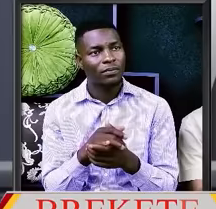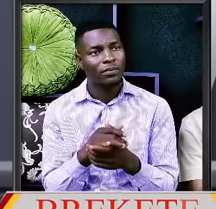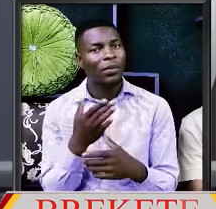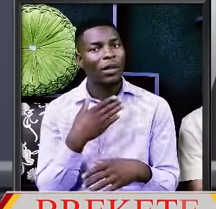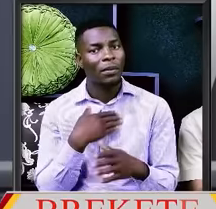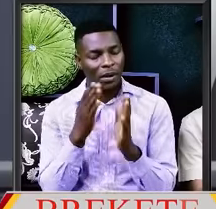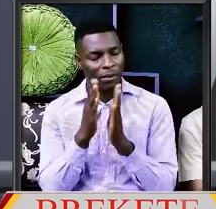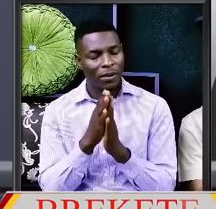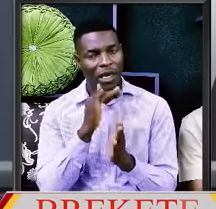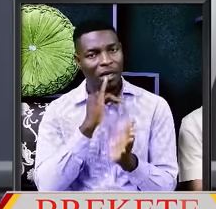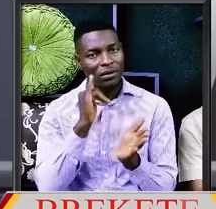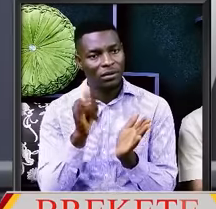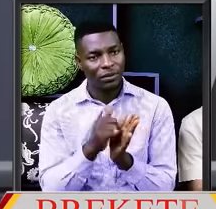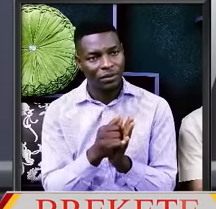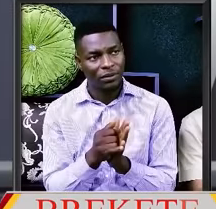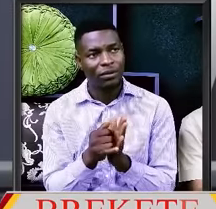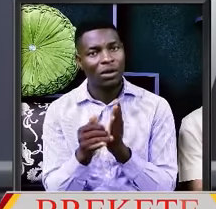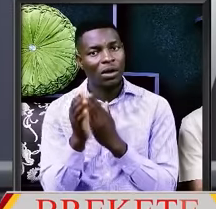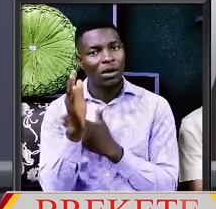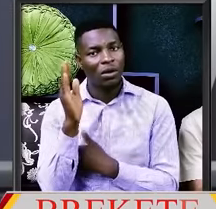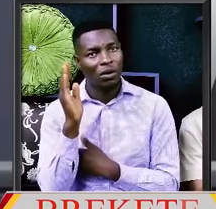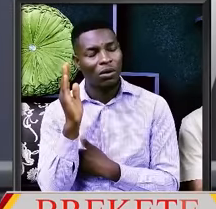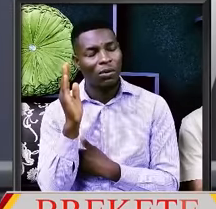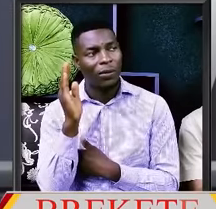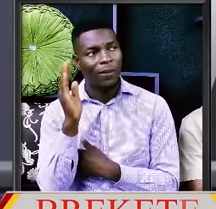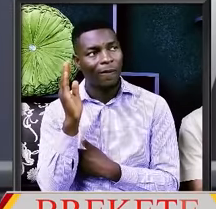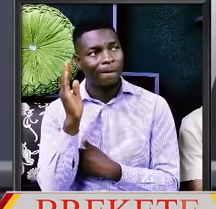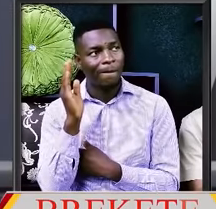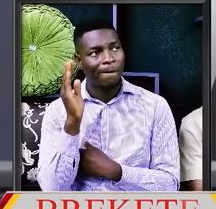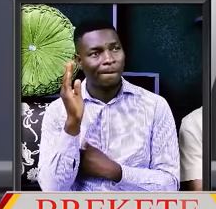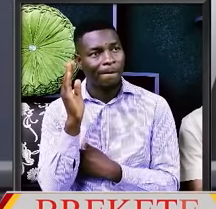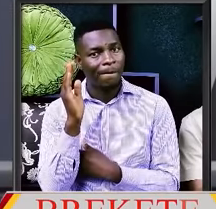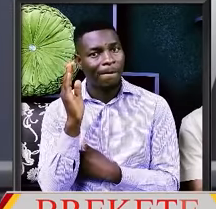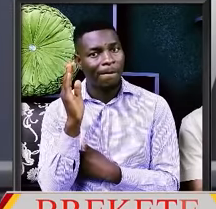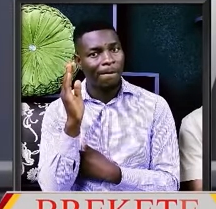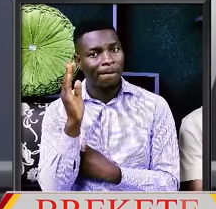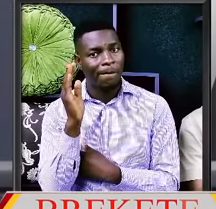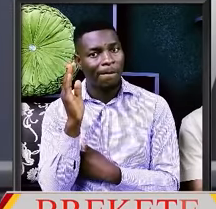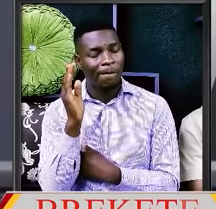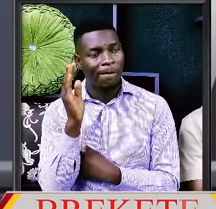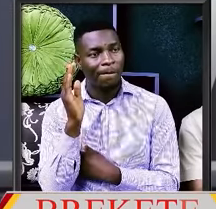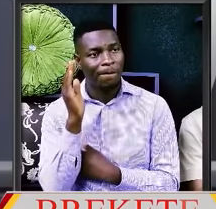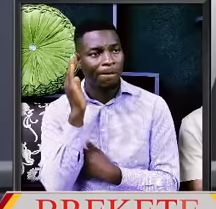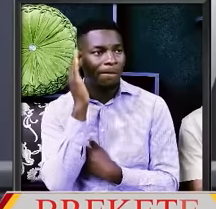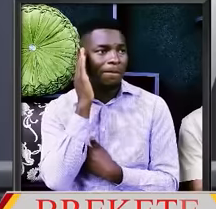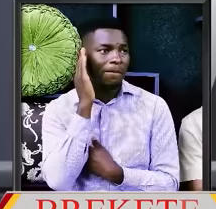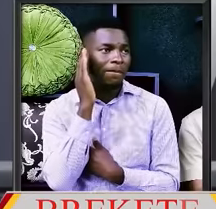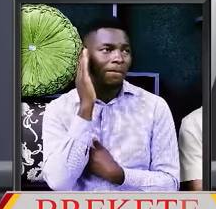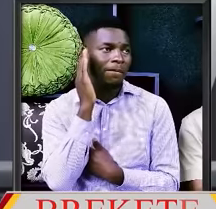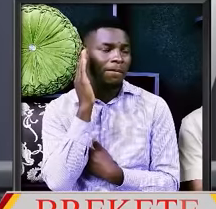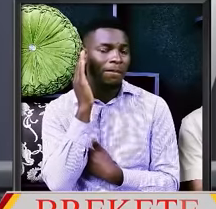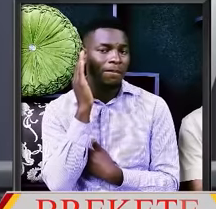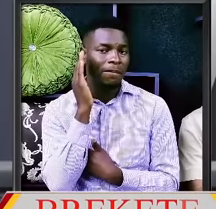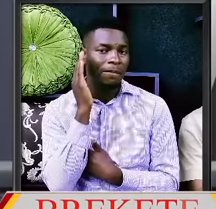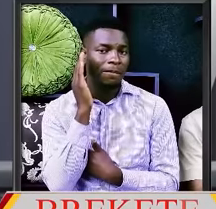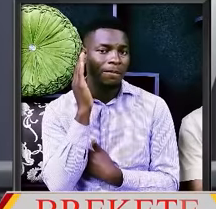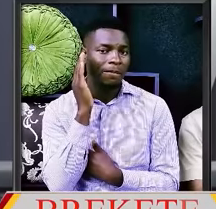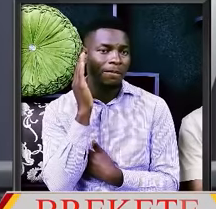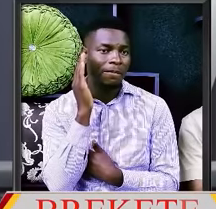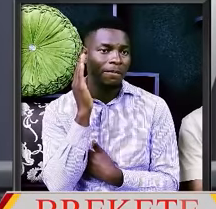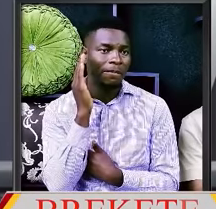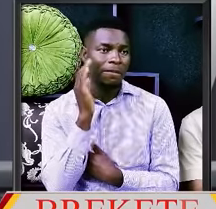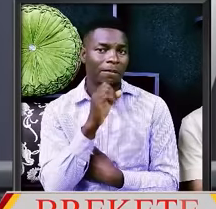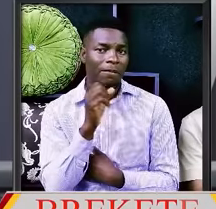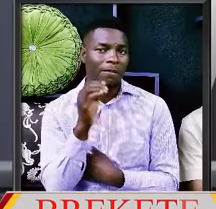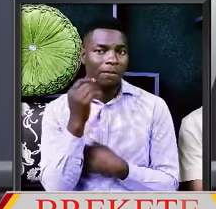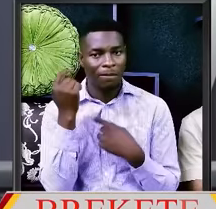my prayer will be God will be so concerned because of